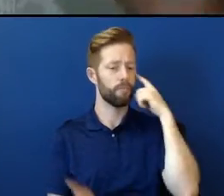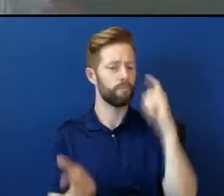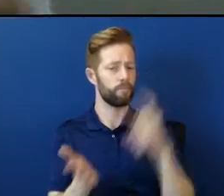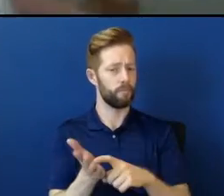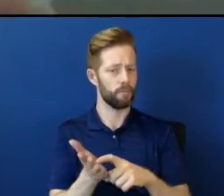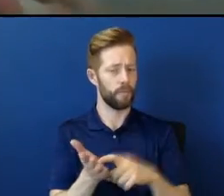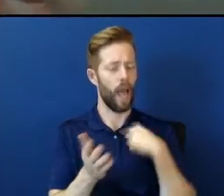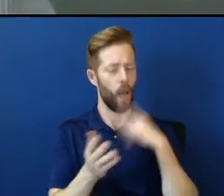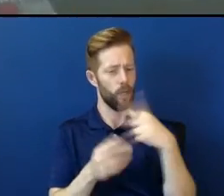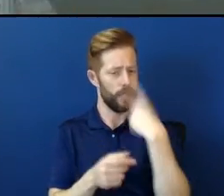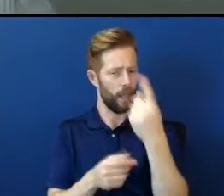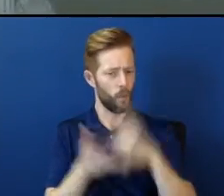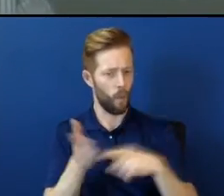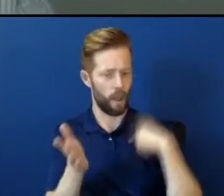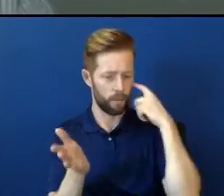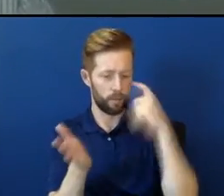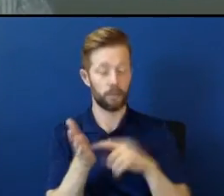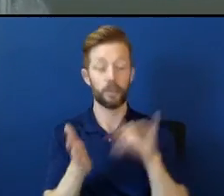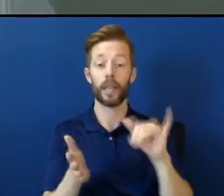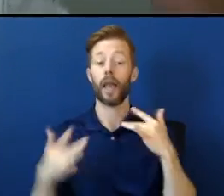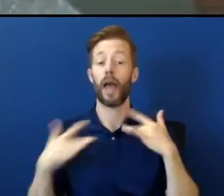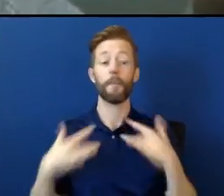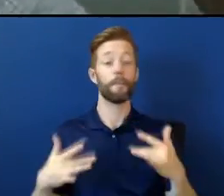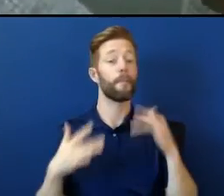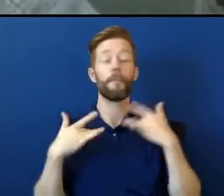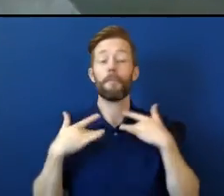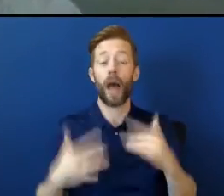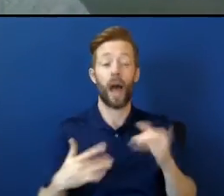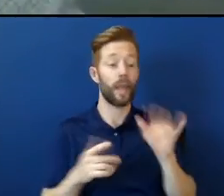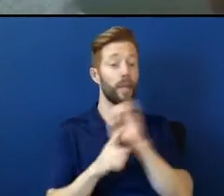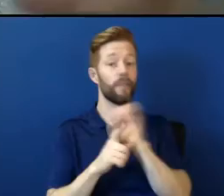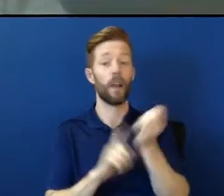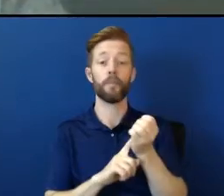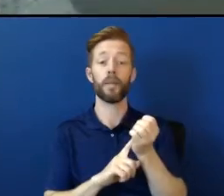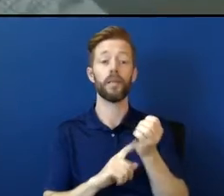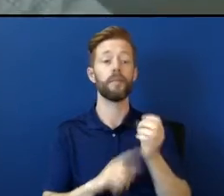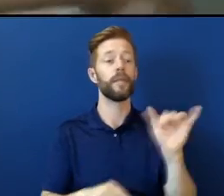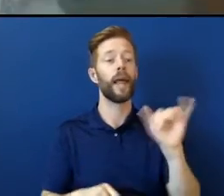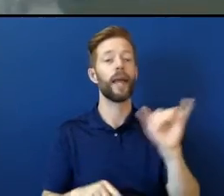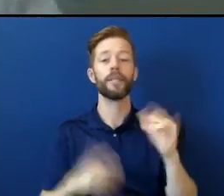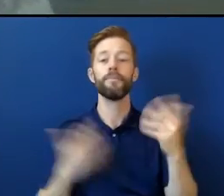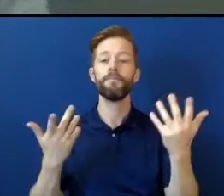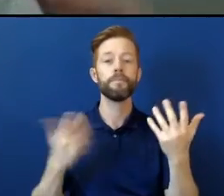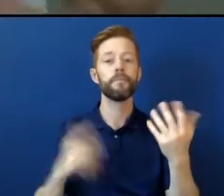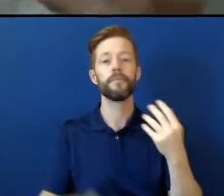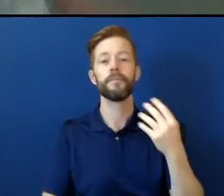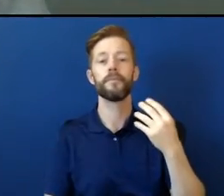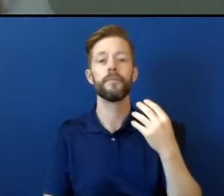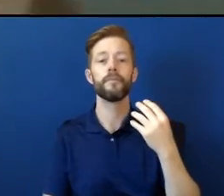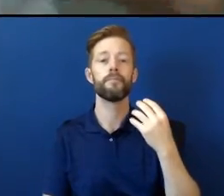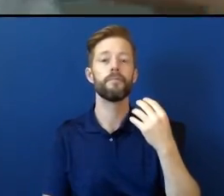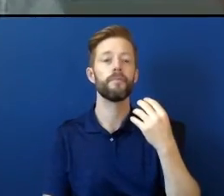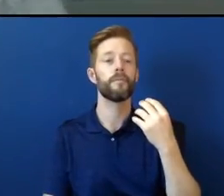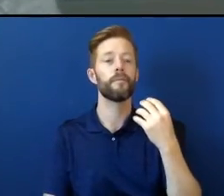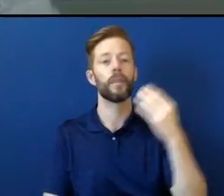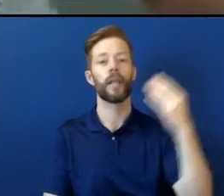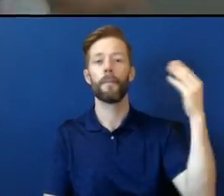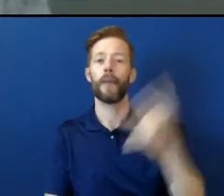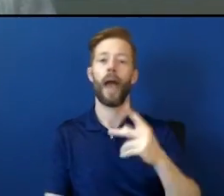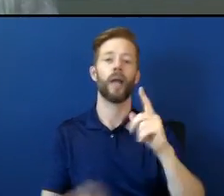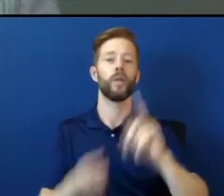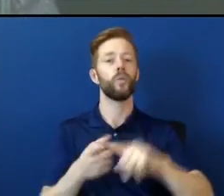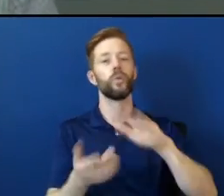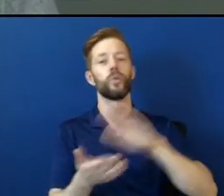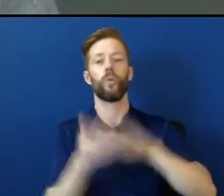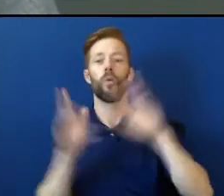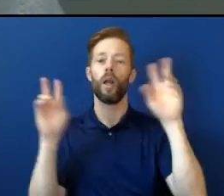so generally in that type of environment, it's back to school. It's some sort of either Saturday back